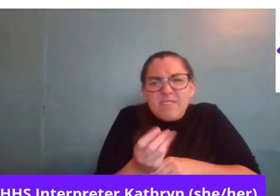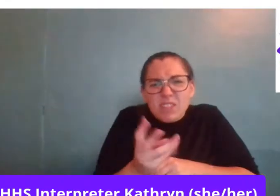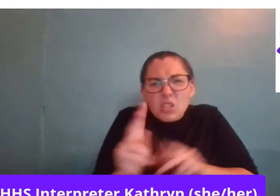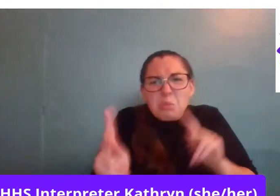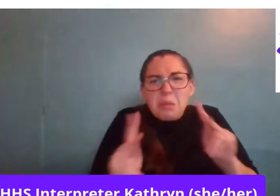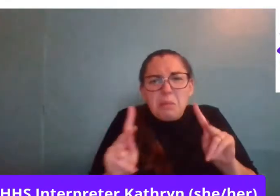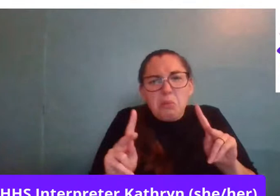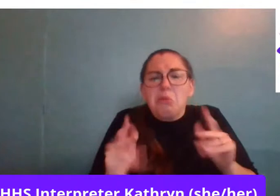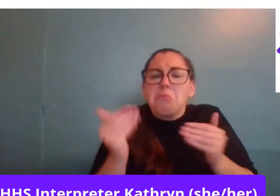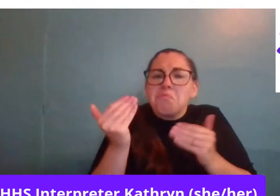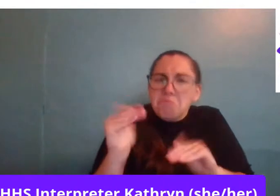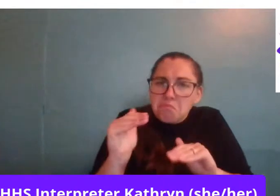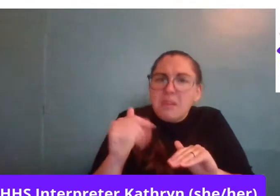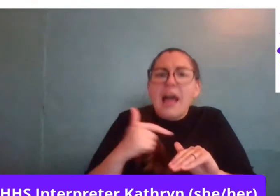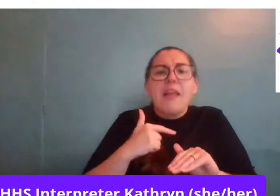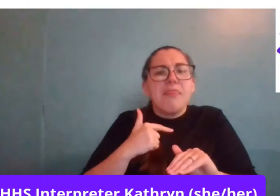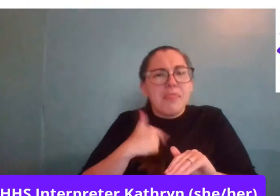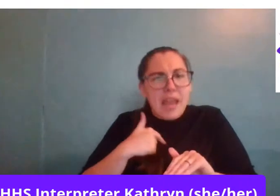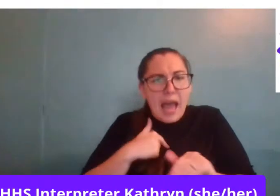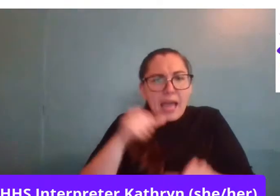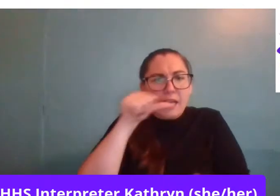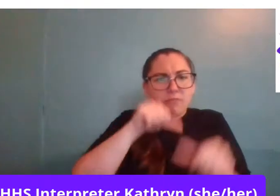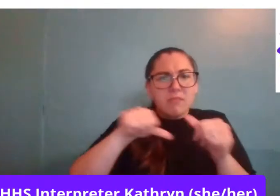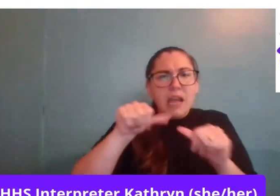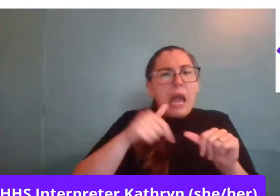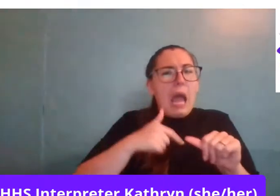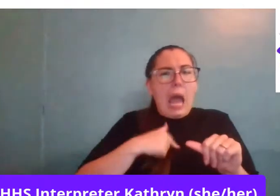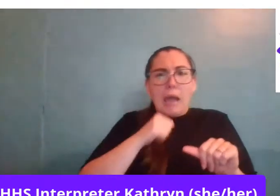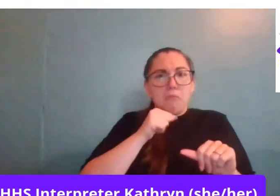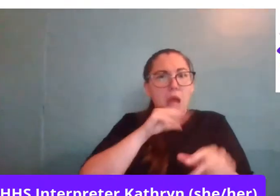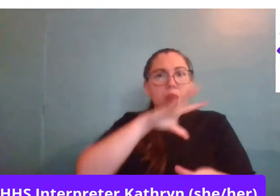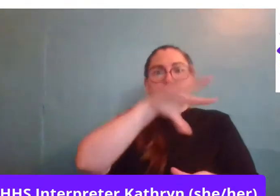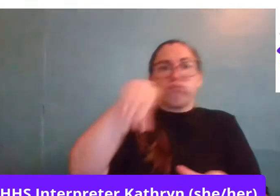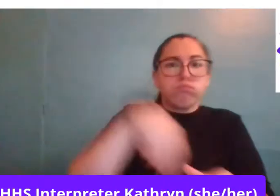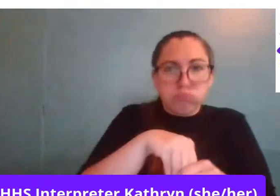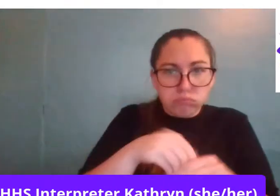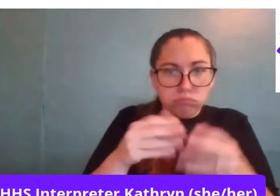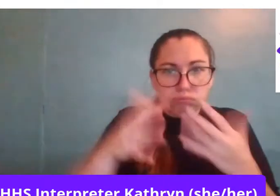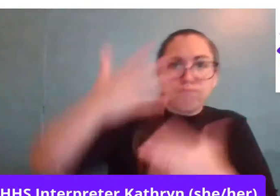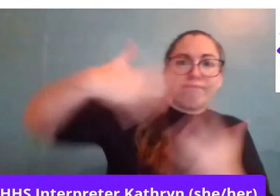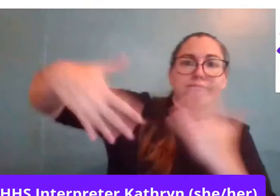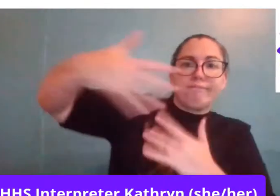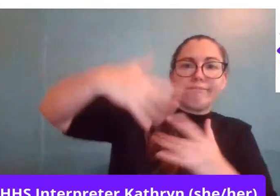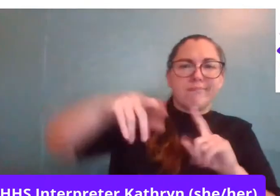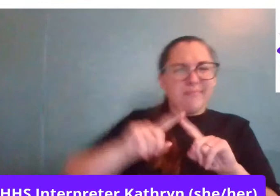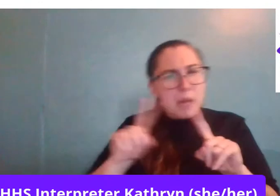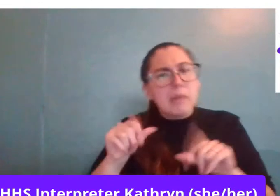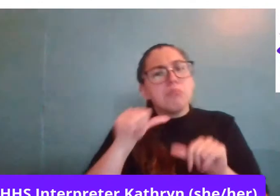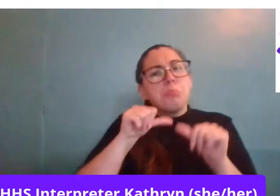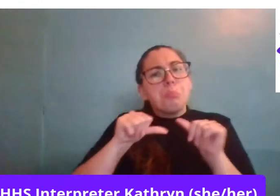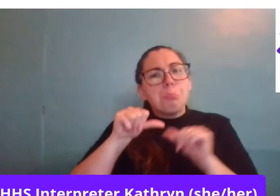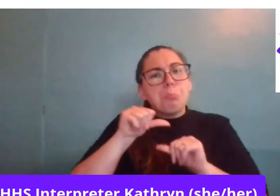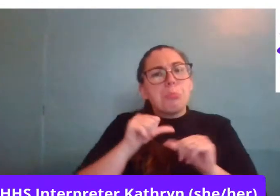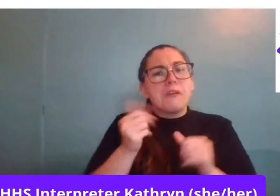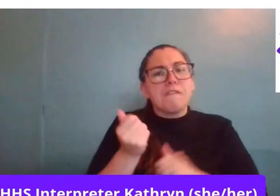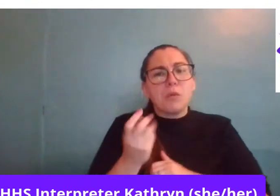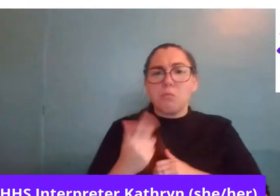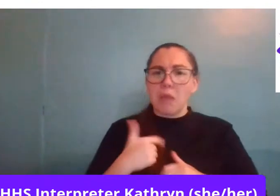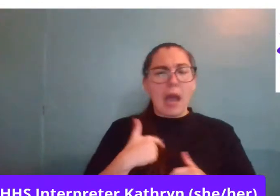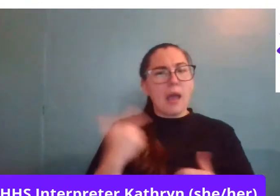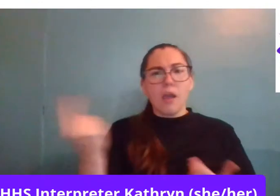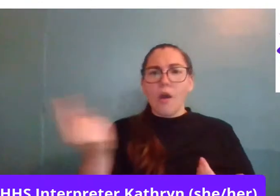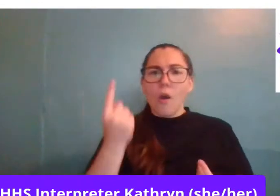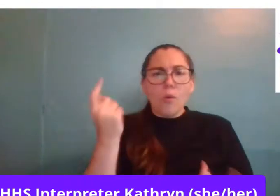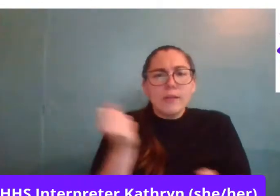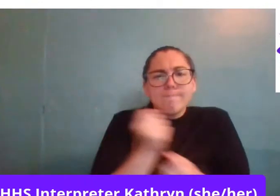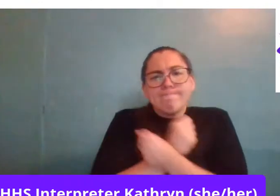selective that I deal with. I'm not out there. However, I would always love to